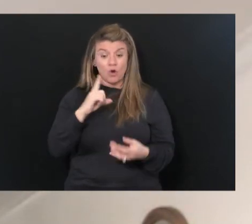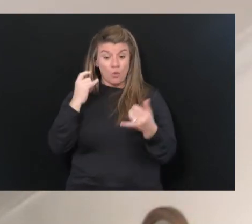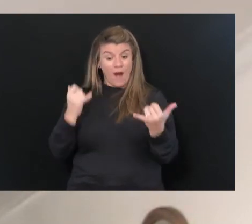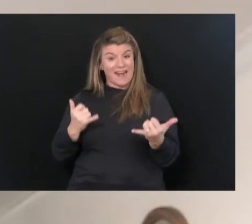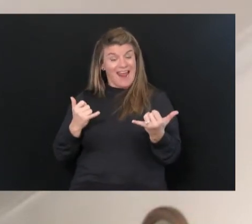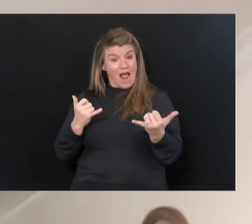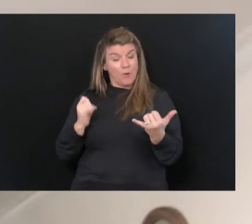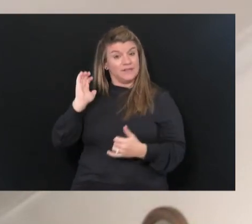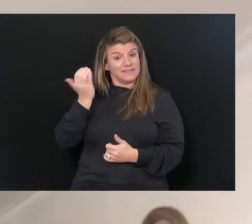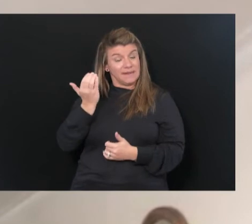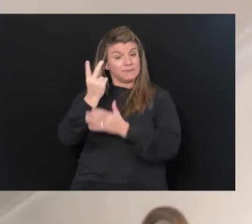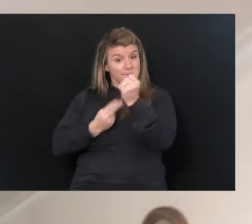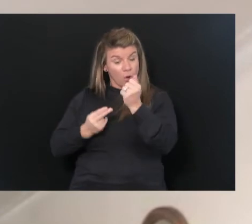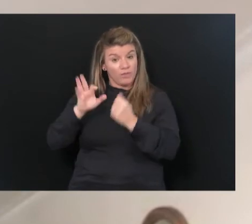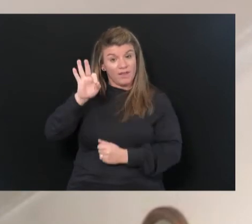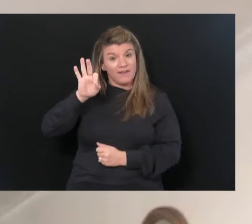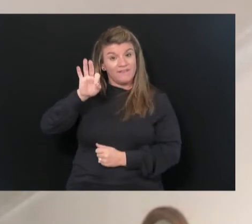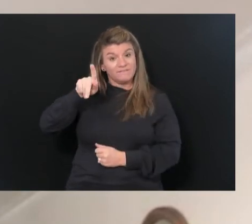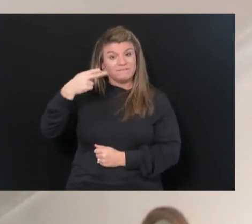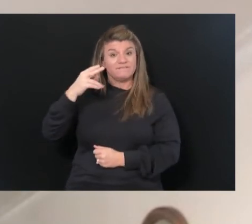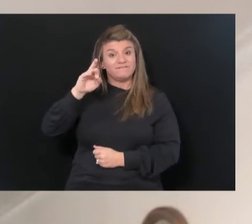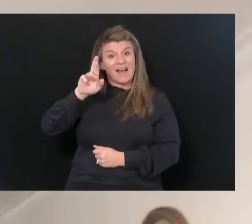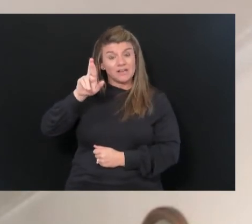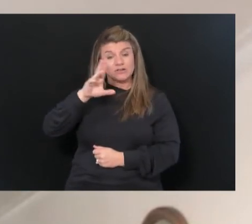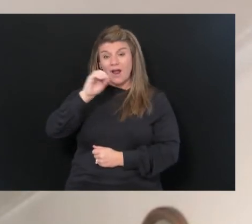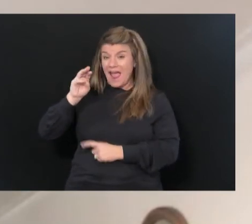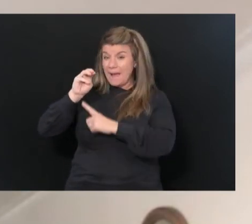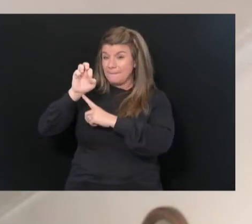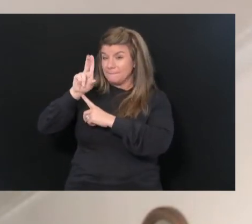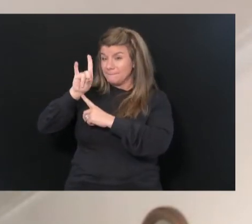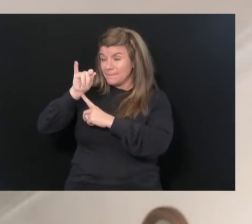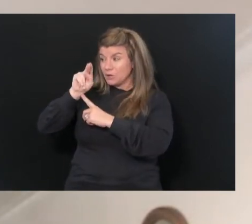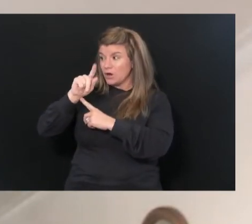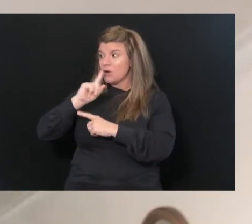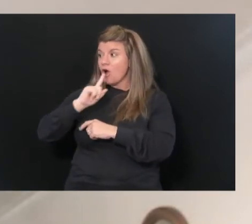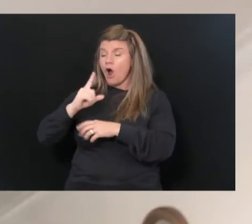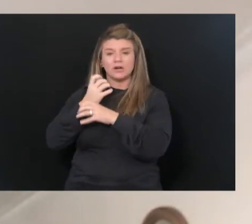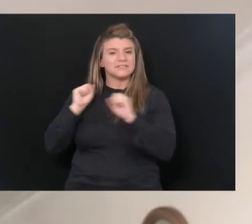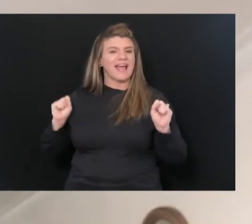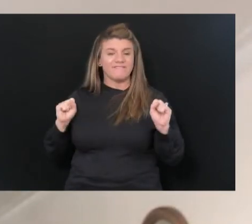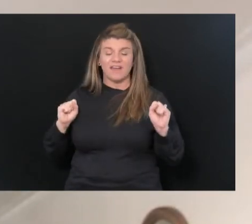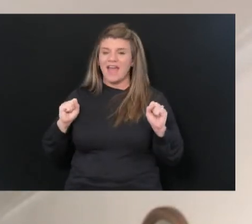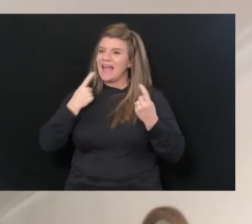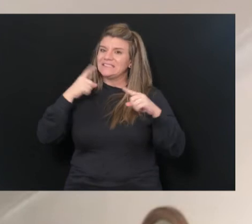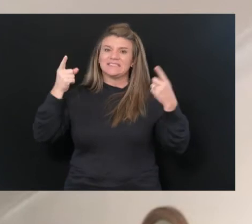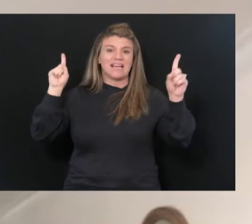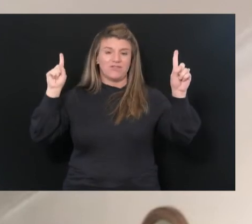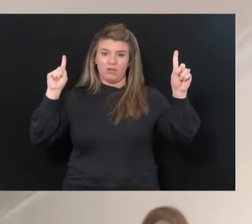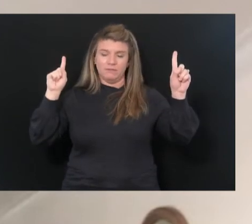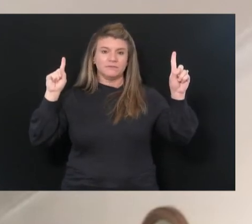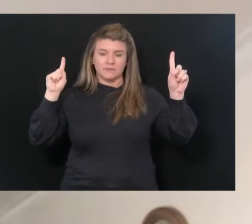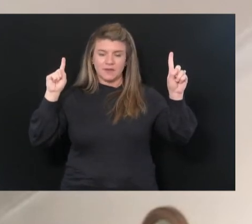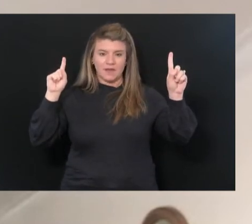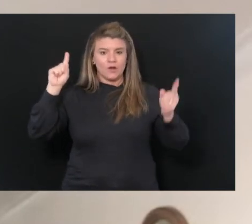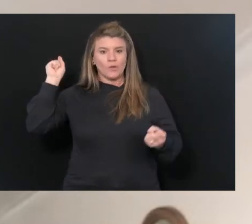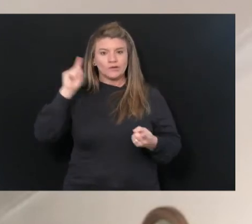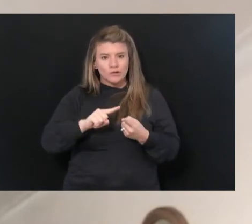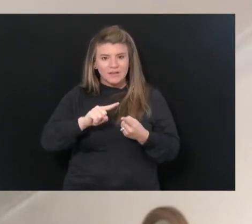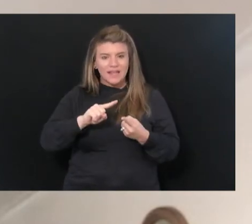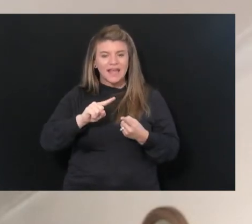like that both the Pfizer and the Moderna vaccine are very safe and extremely effective in not only reducing and